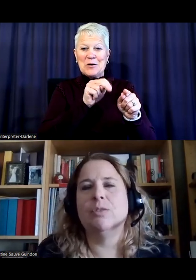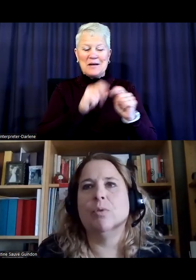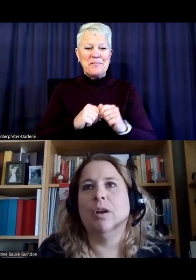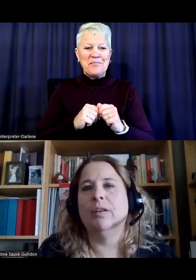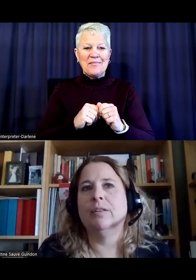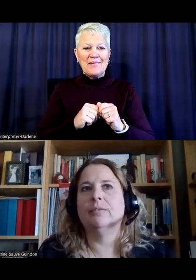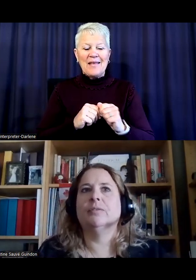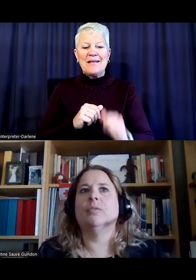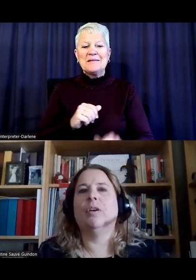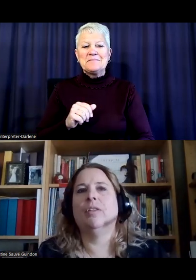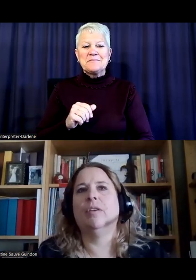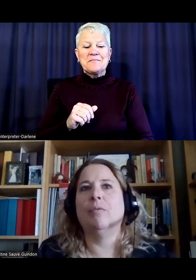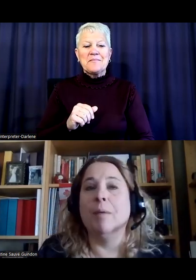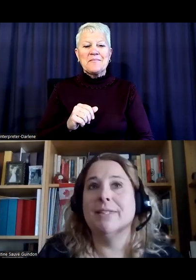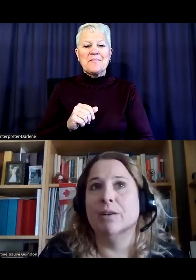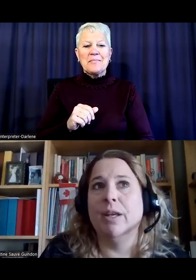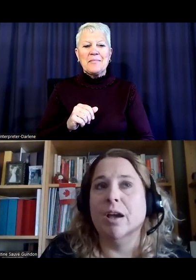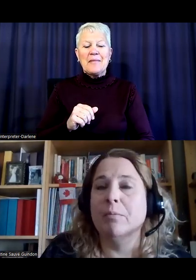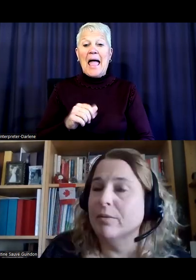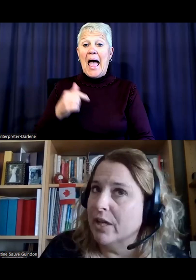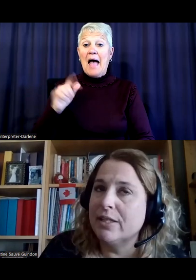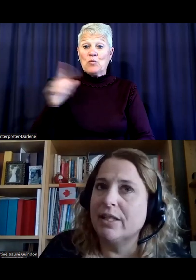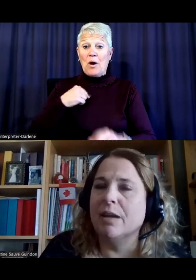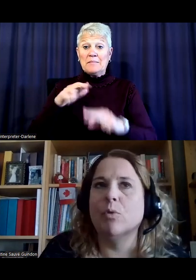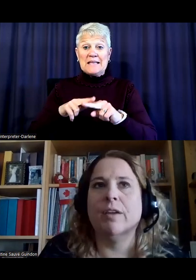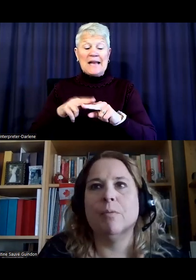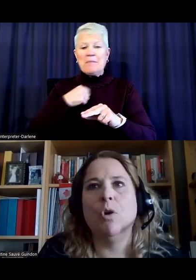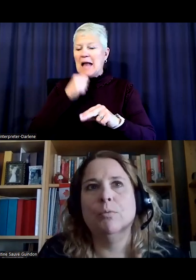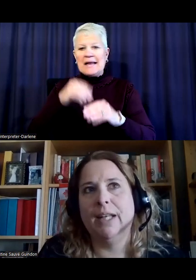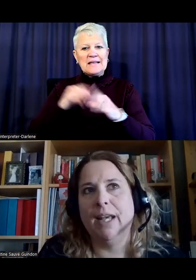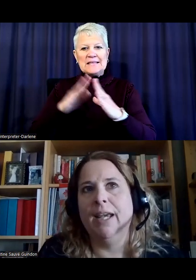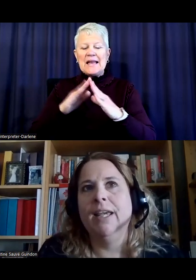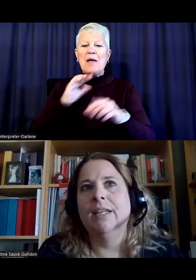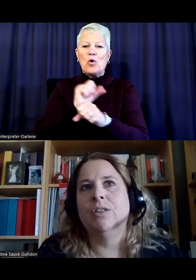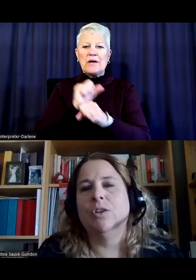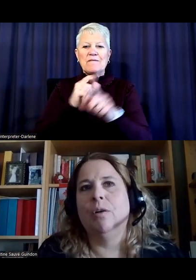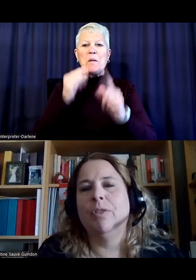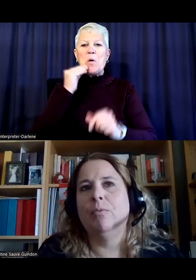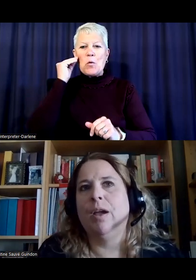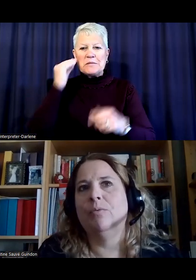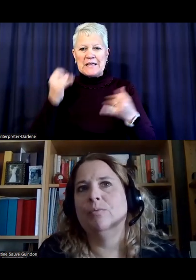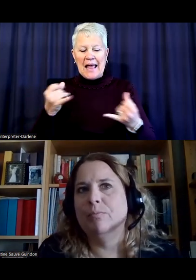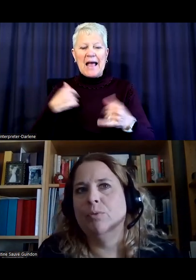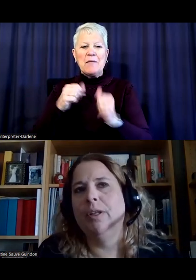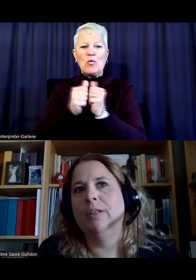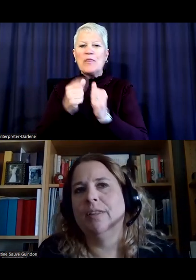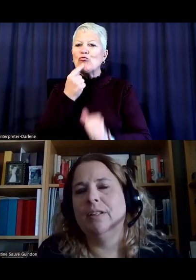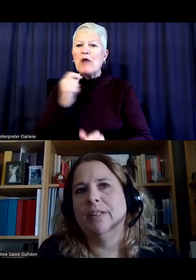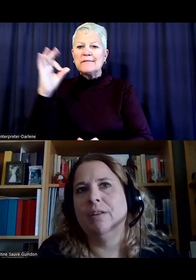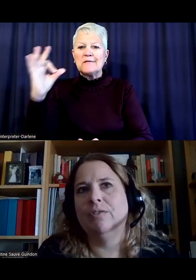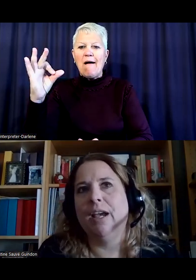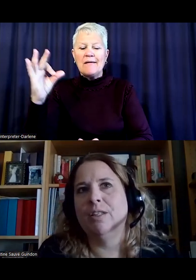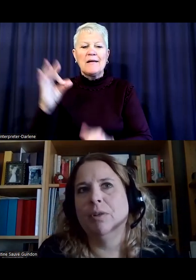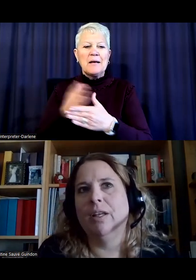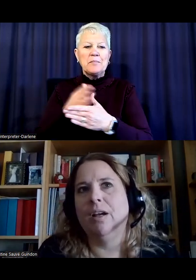This is where I'm sitting right now. I'm not in the city. I'm working from home today. So I'm in the right between the little